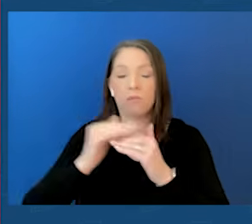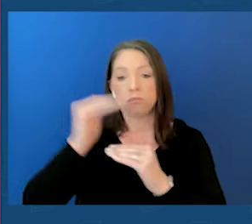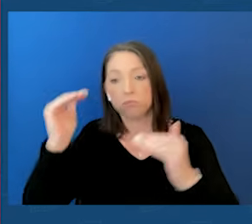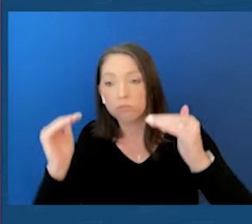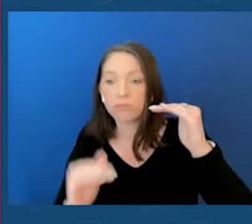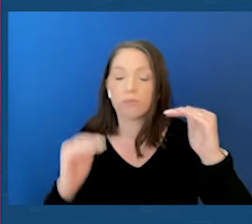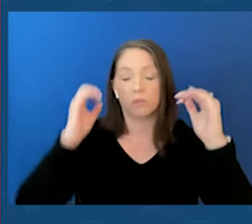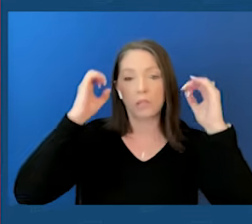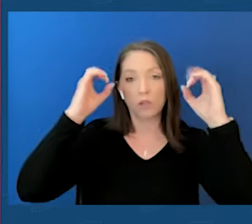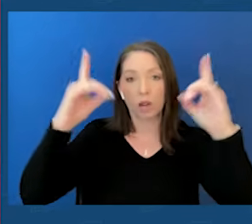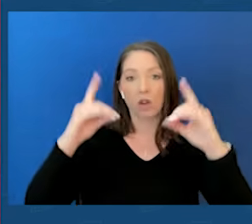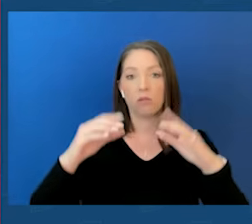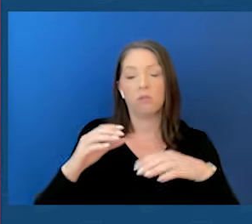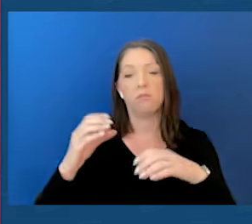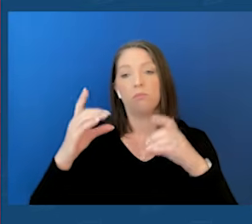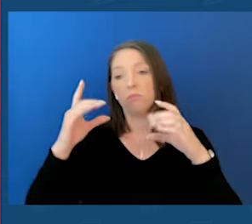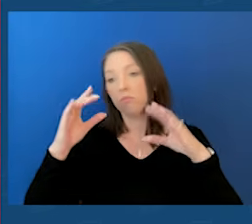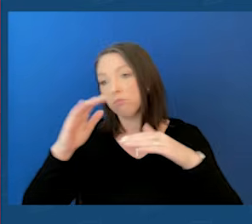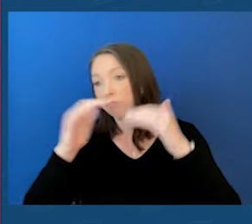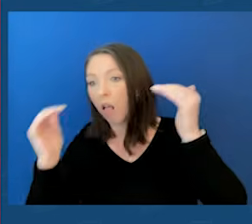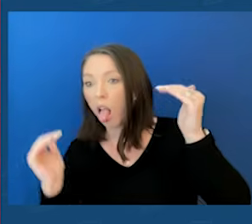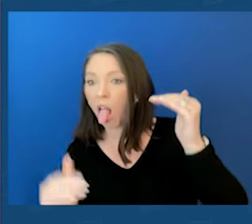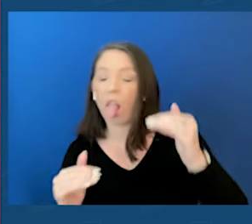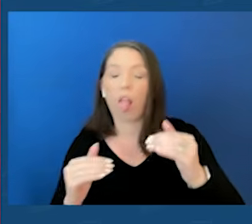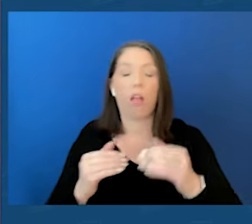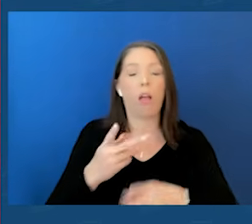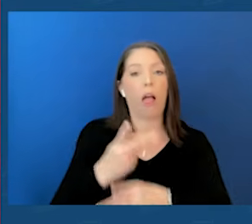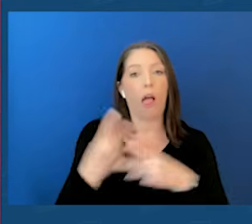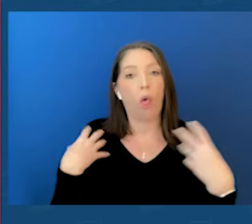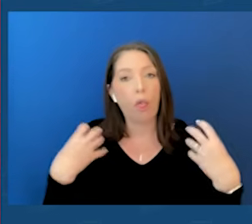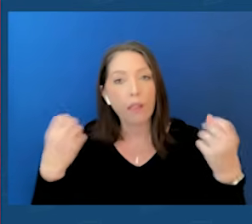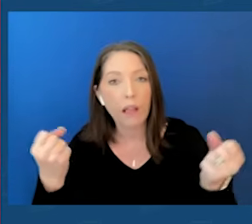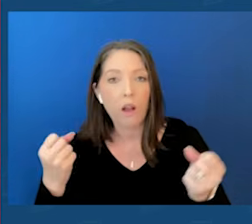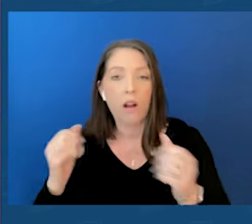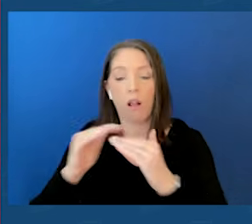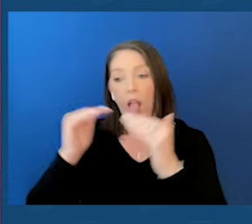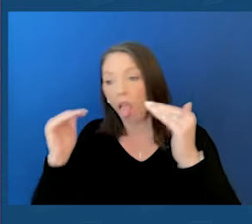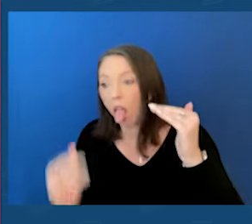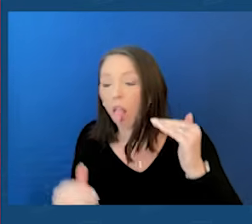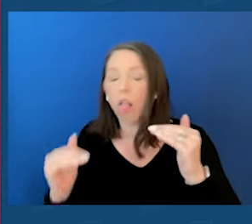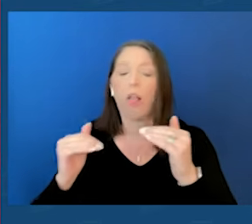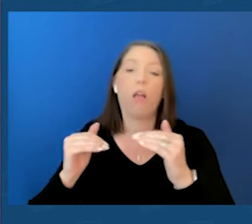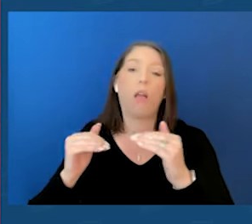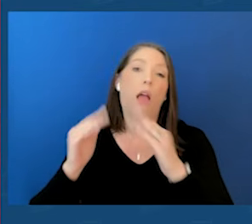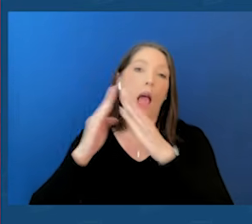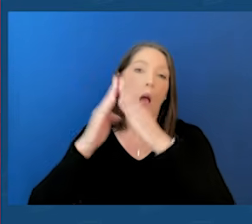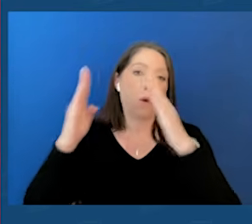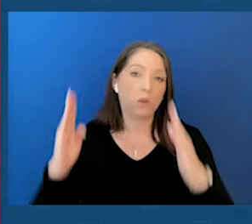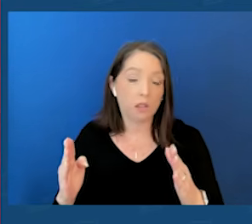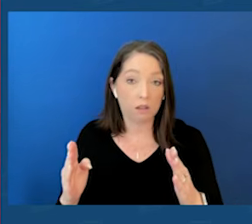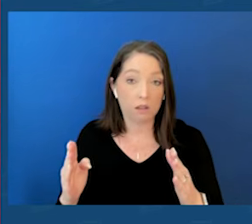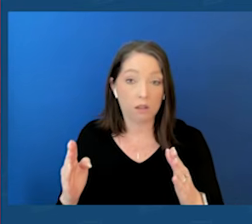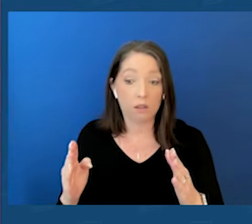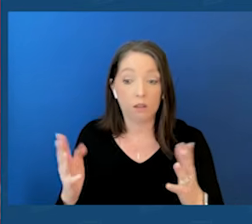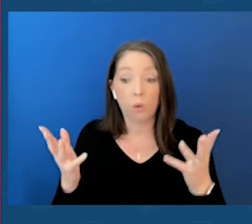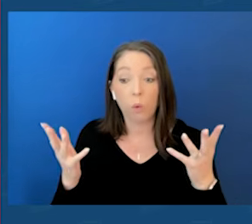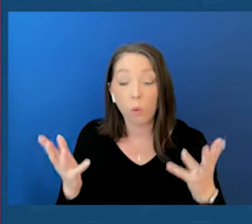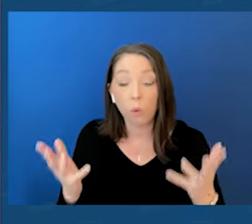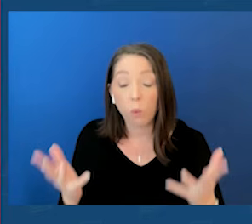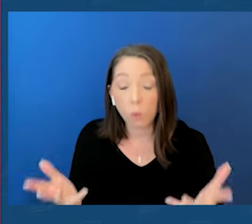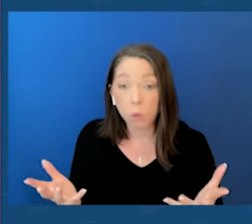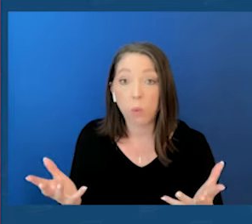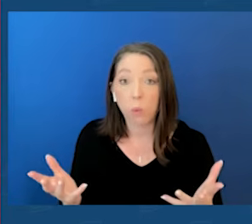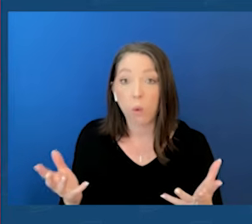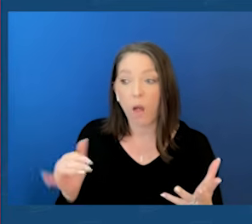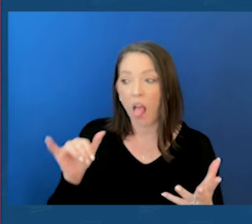exist in housing, that exist in health care, that exist in the environment, that, my friends, will lift all of